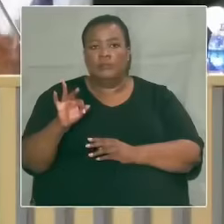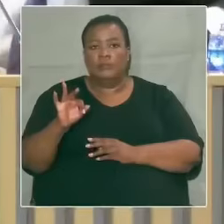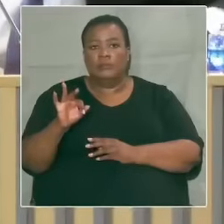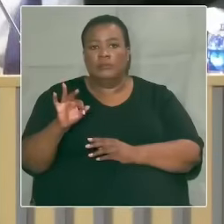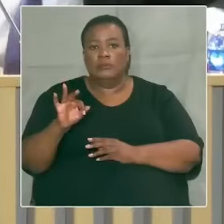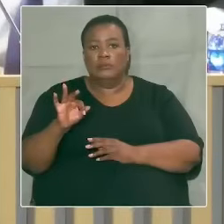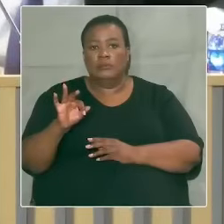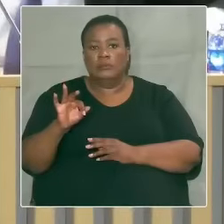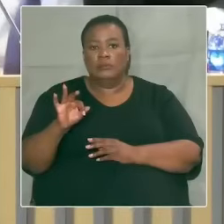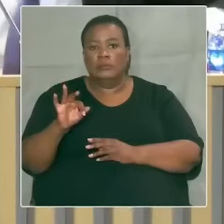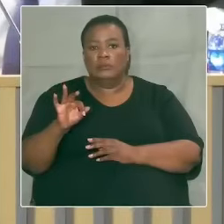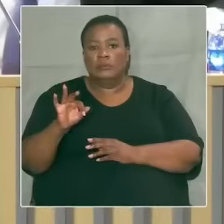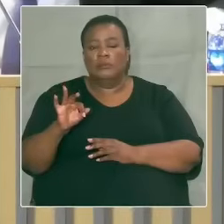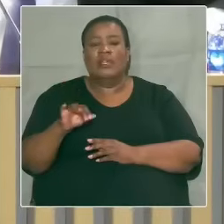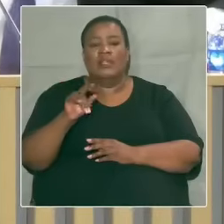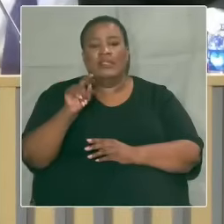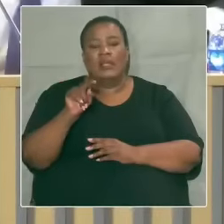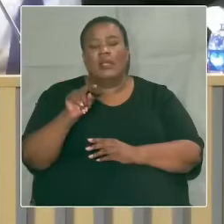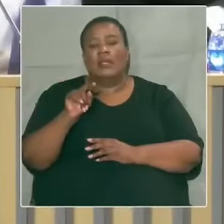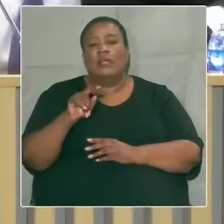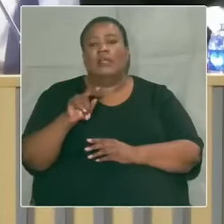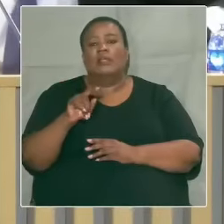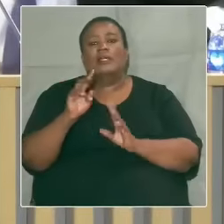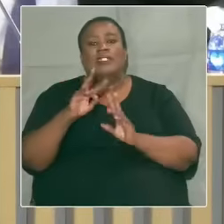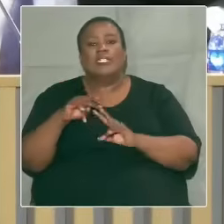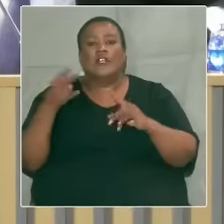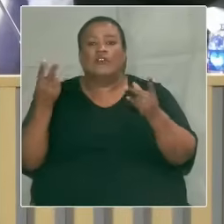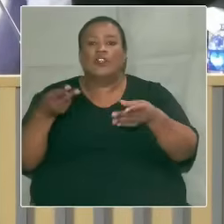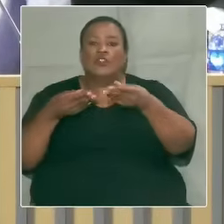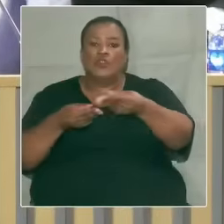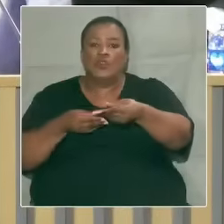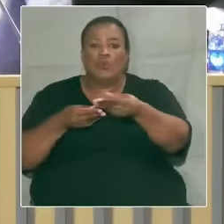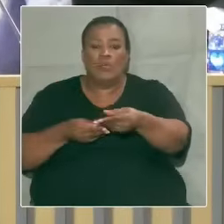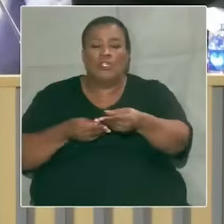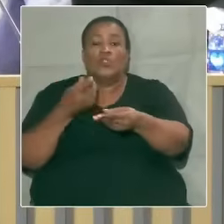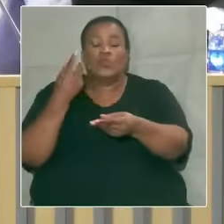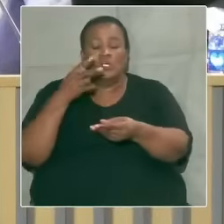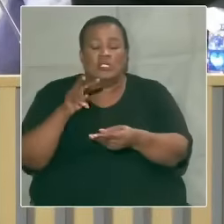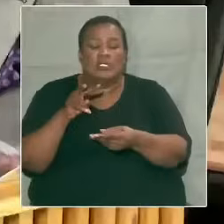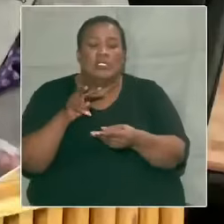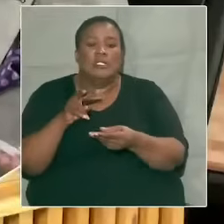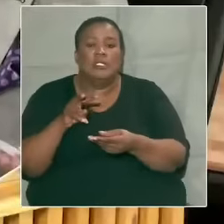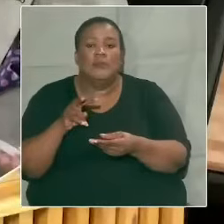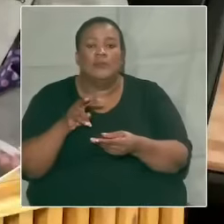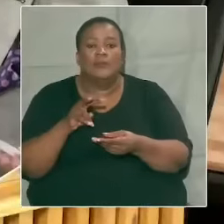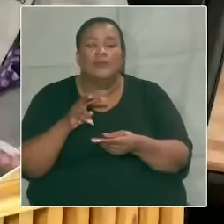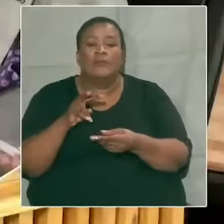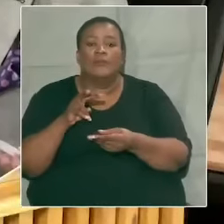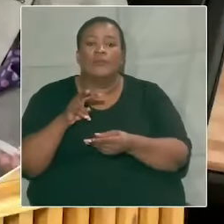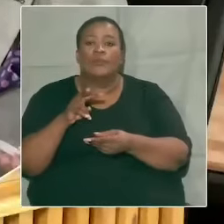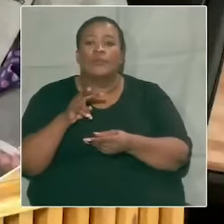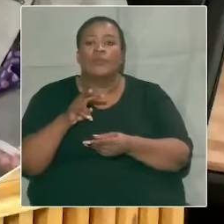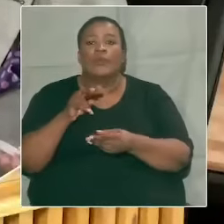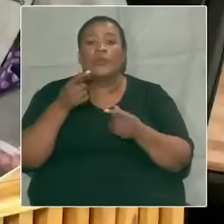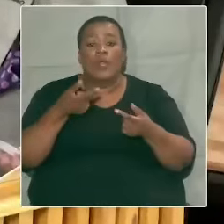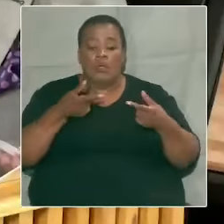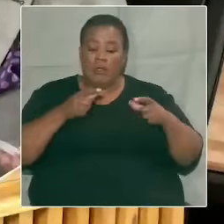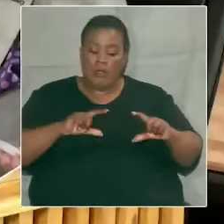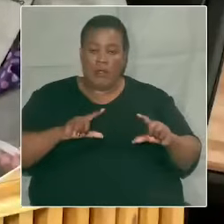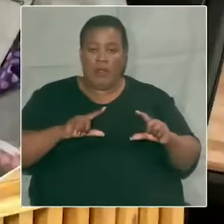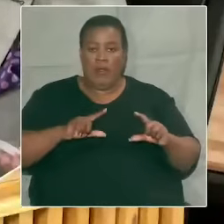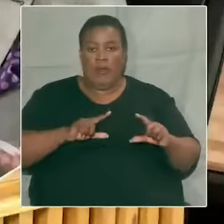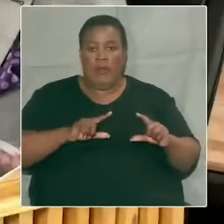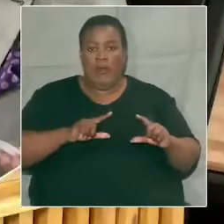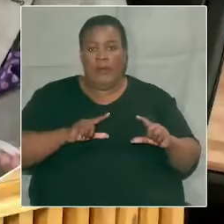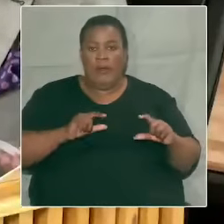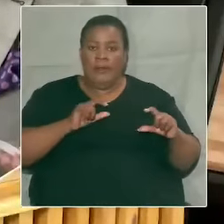That is a different document, and you will see when we get to the next paragraphs from